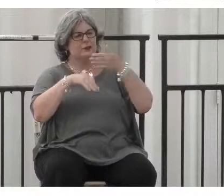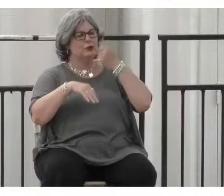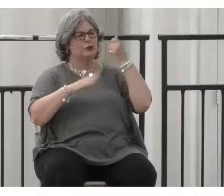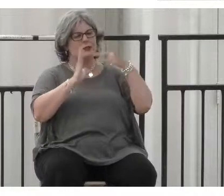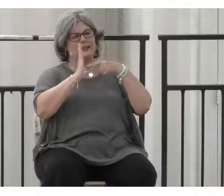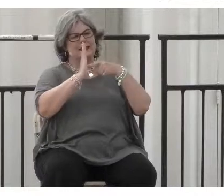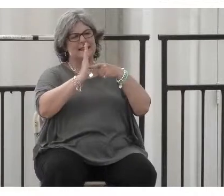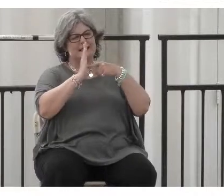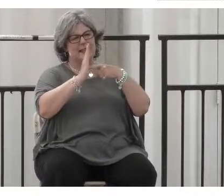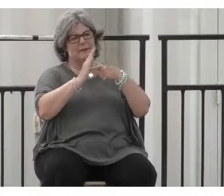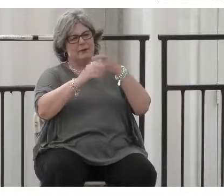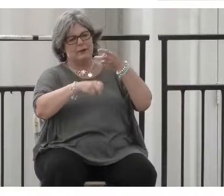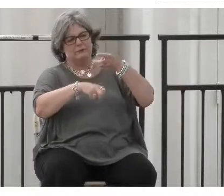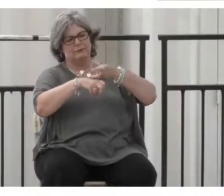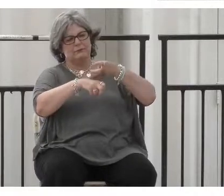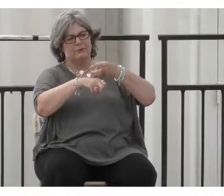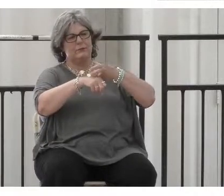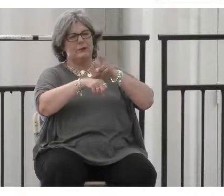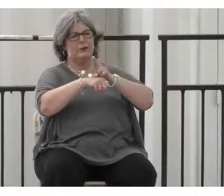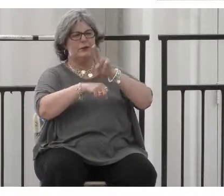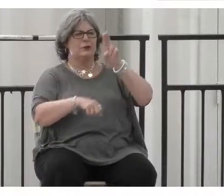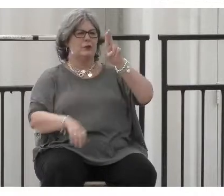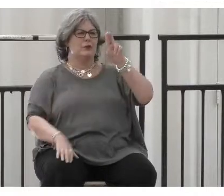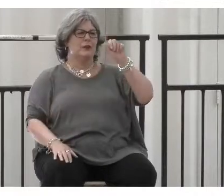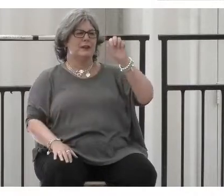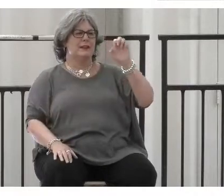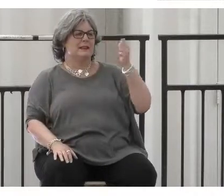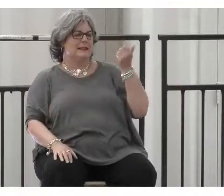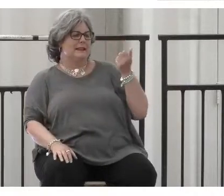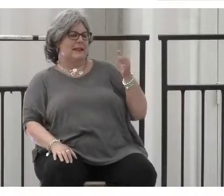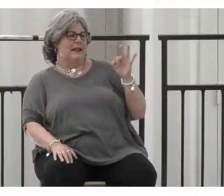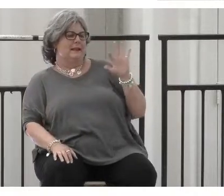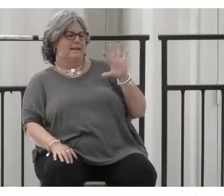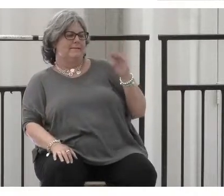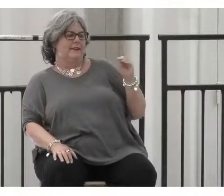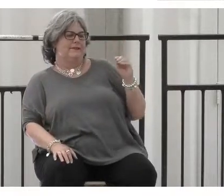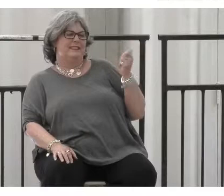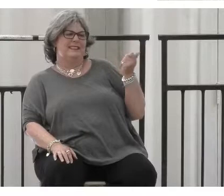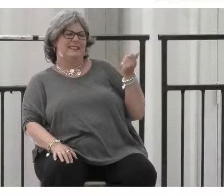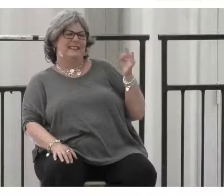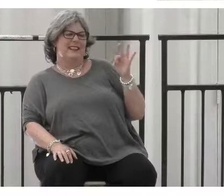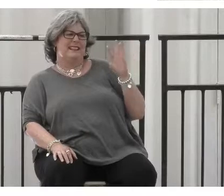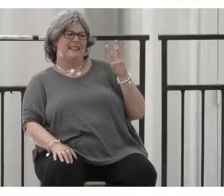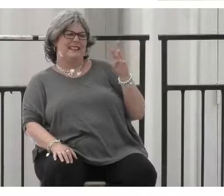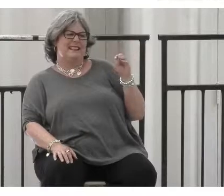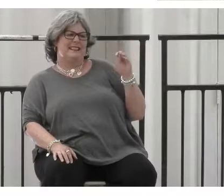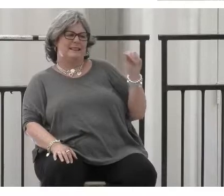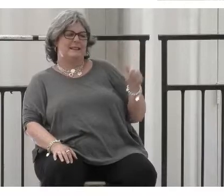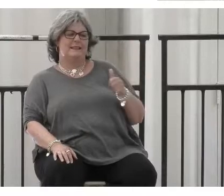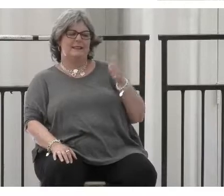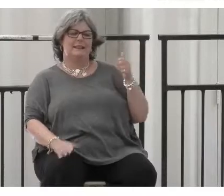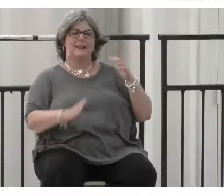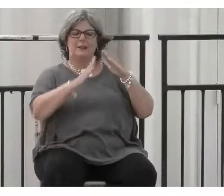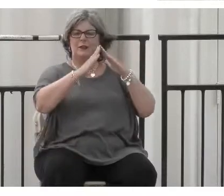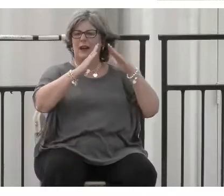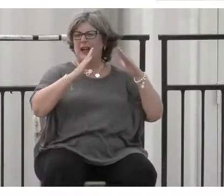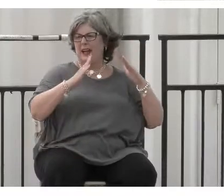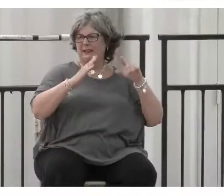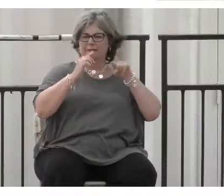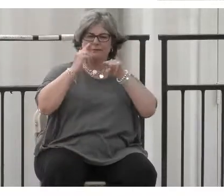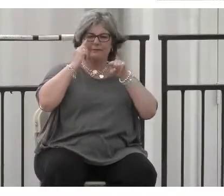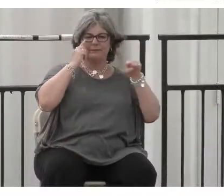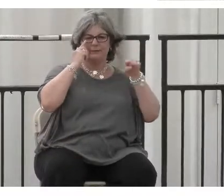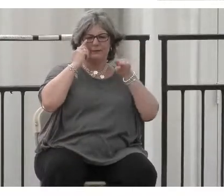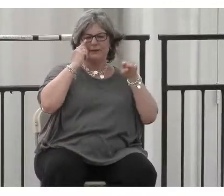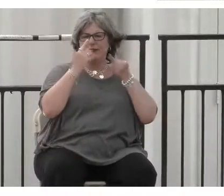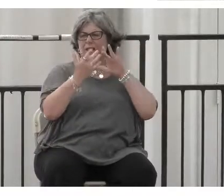of concrete being used in the UAE in the late 1950s, early 60s, along with another house called Mohammed bin Zayed, which